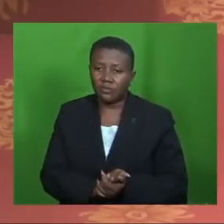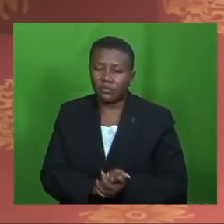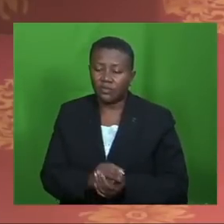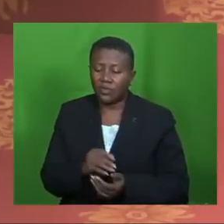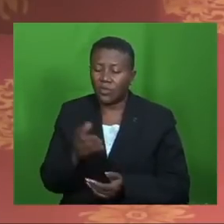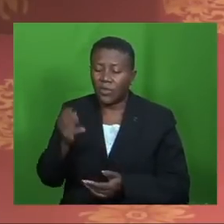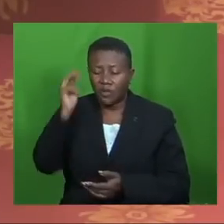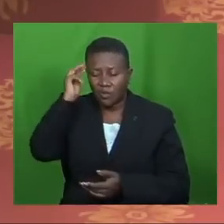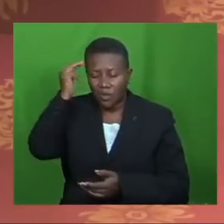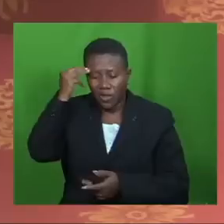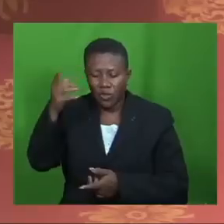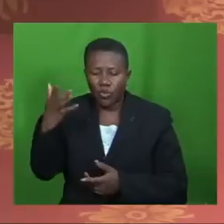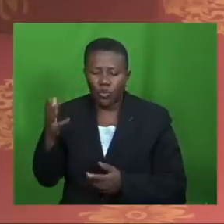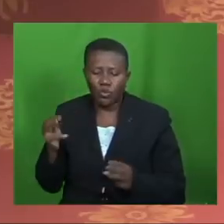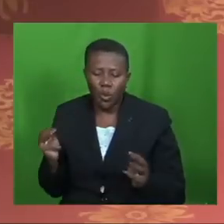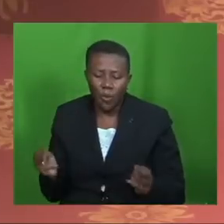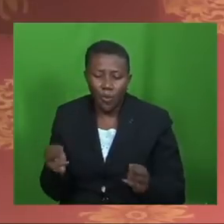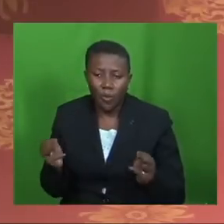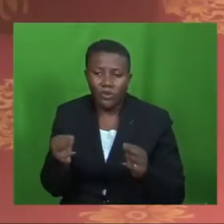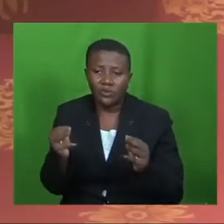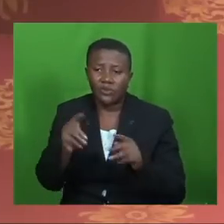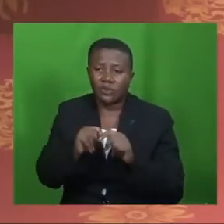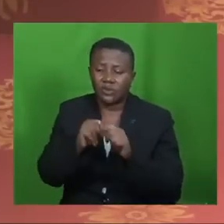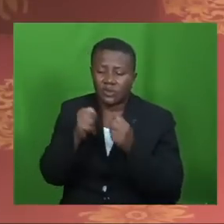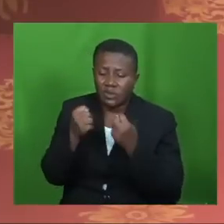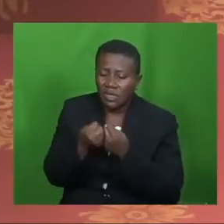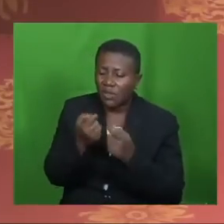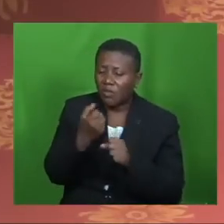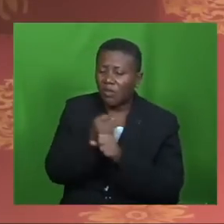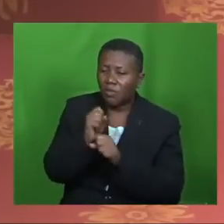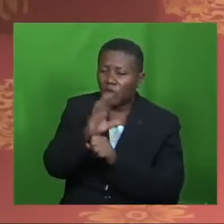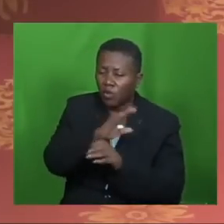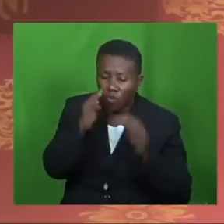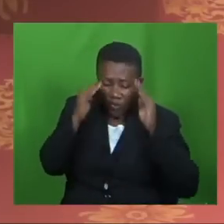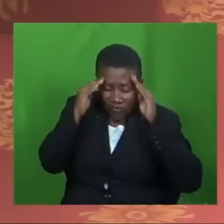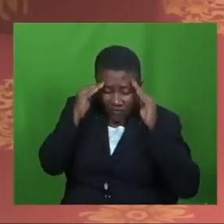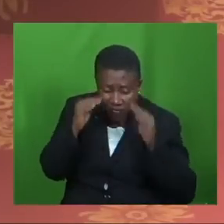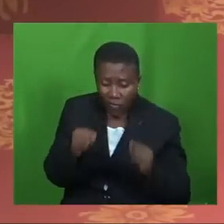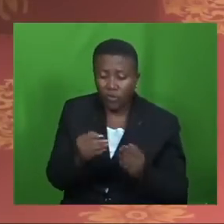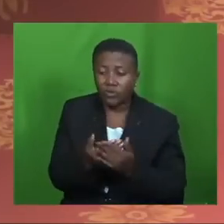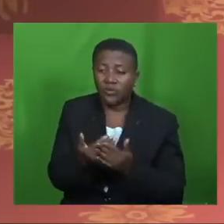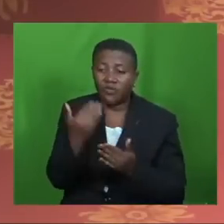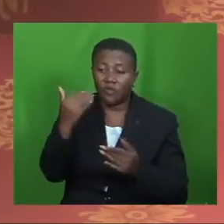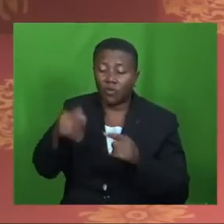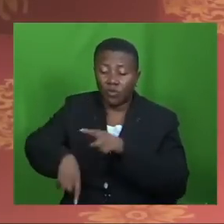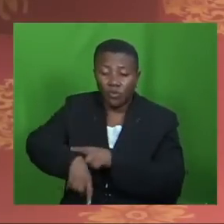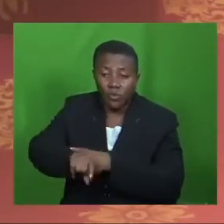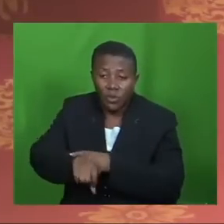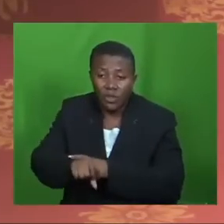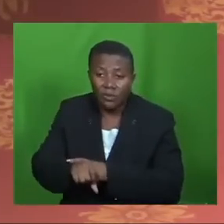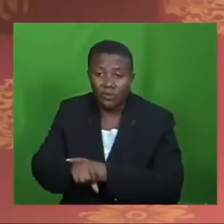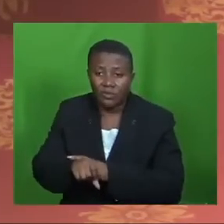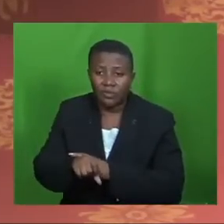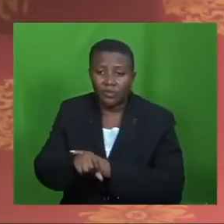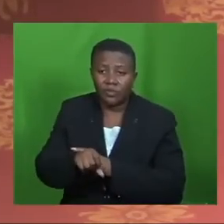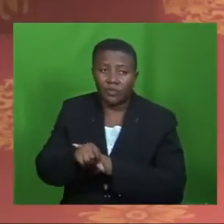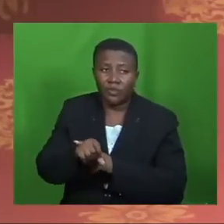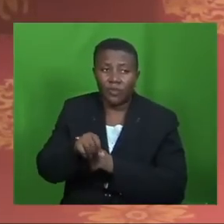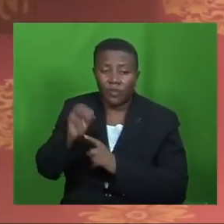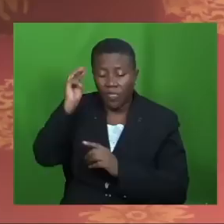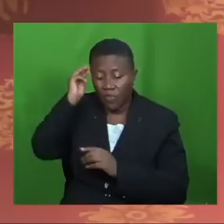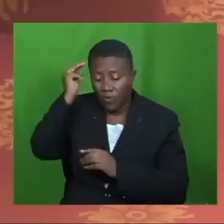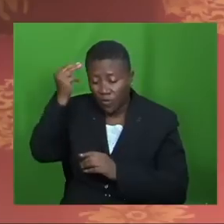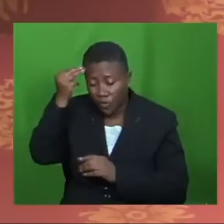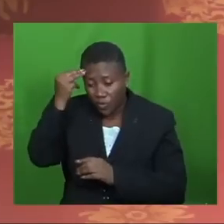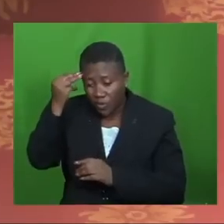team motivated, inspired, and focused before, during the tournament. In view of this, the ministry, with the support